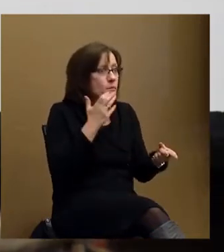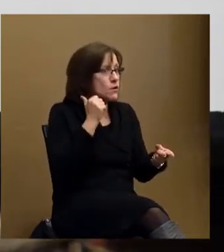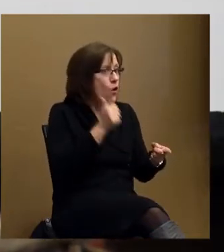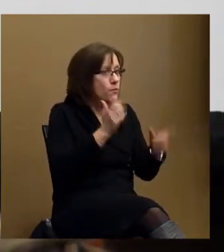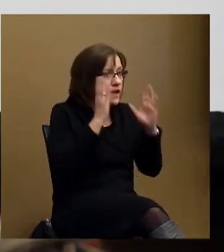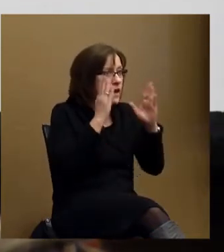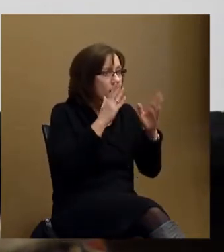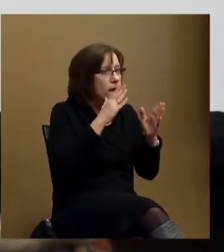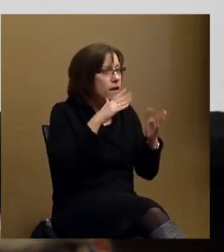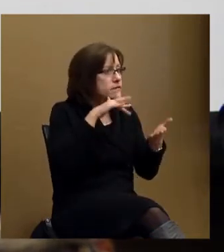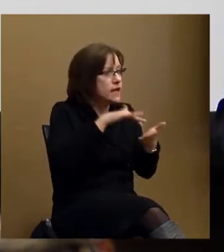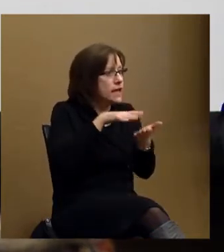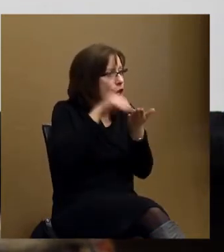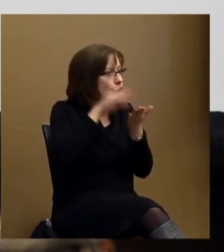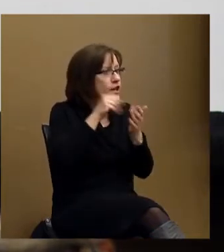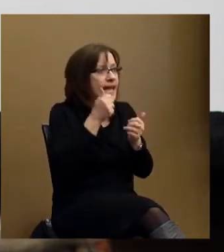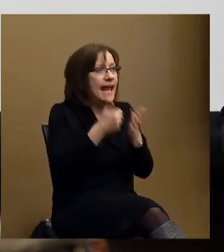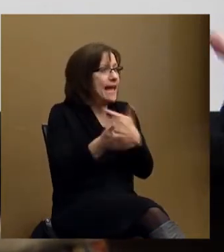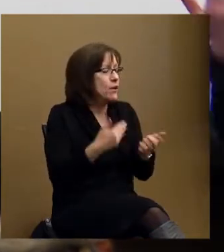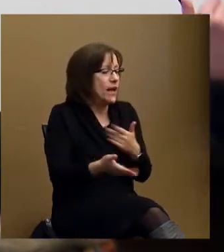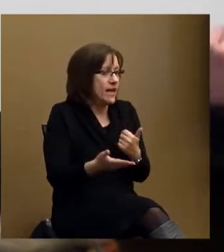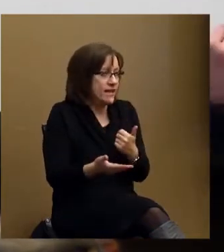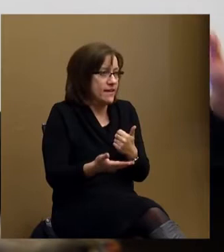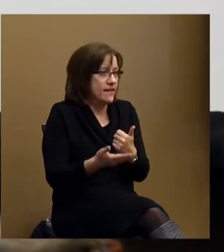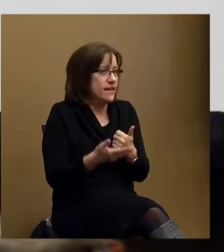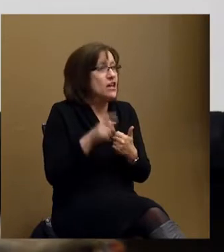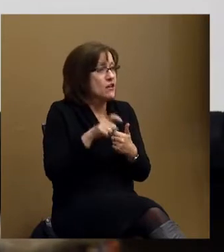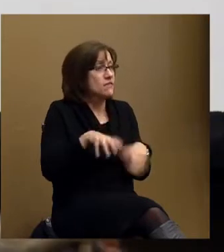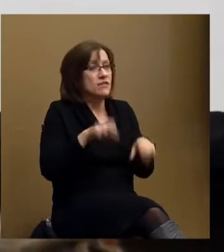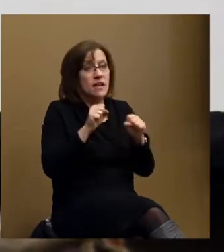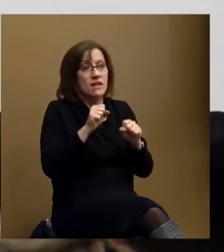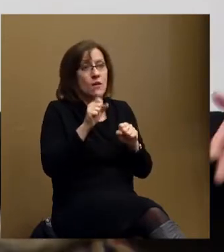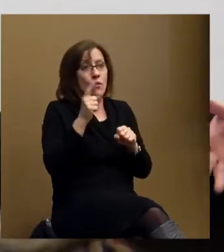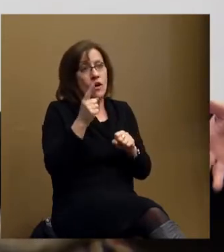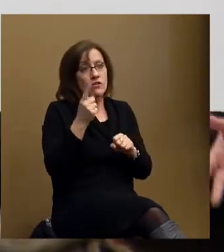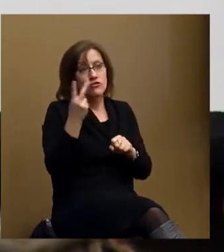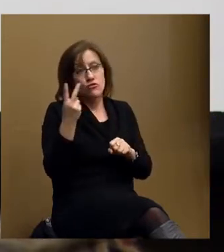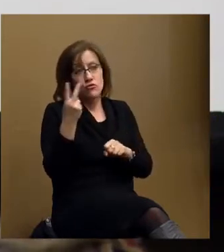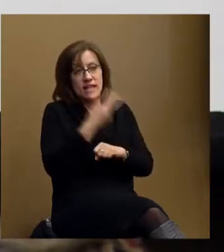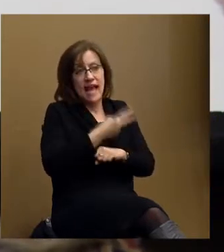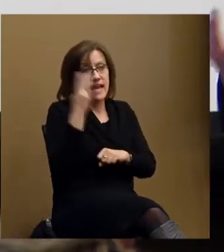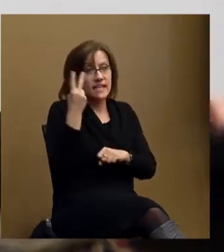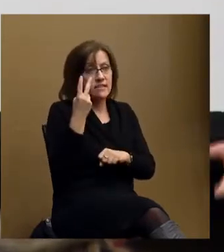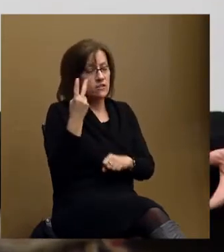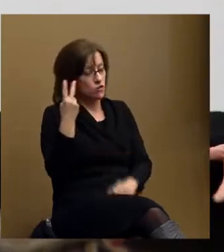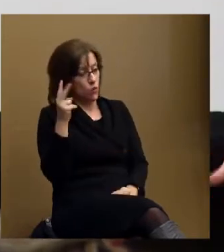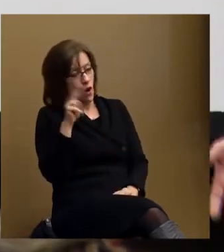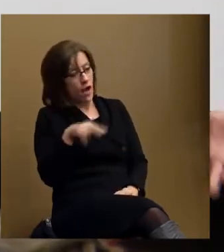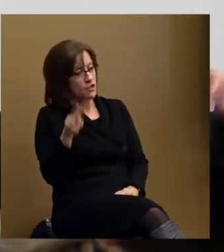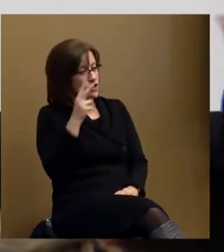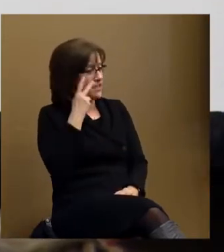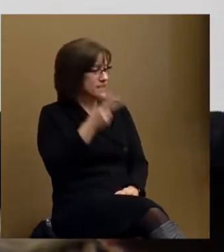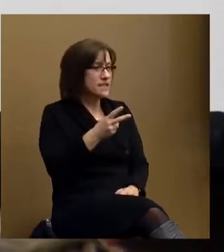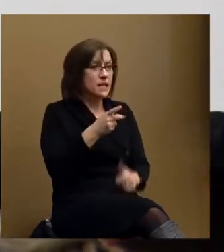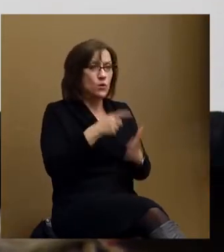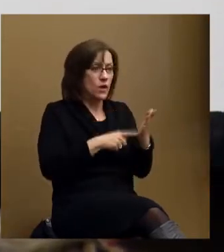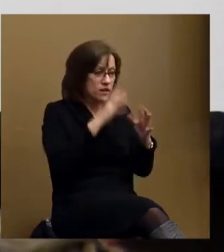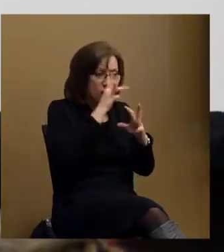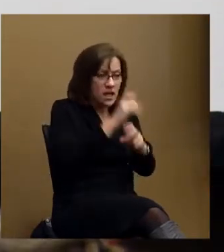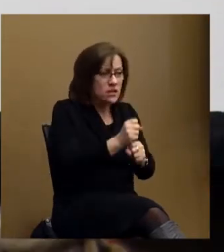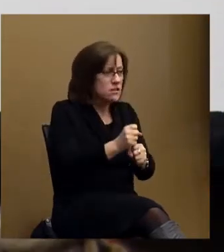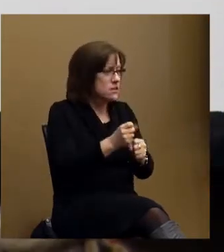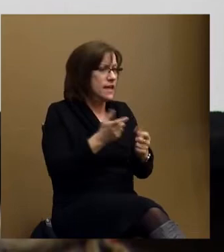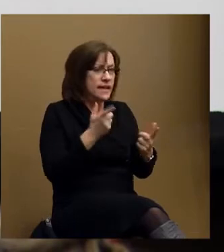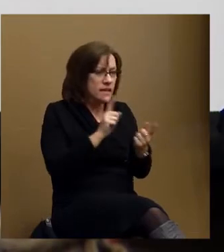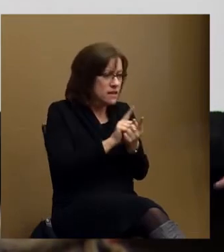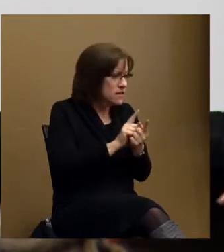So if you have to spend, a couple of days just watching them navigate the environment and seeing what they go to and interacting with